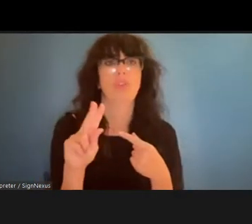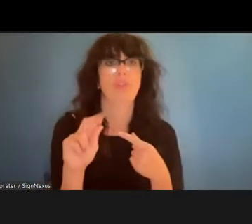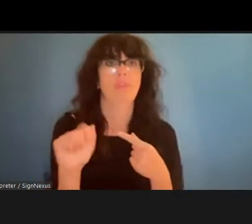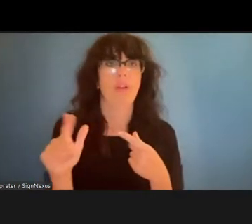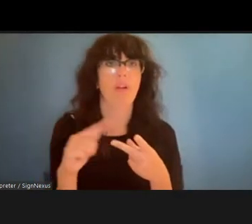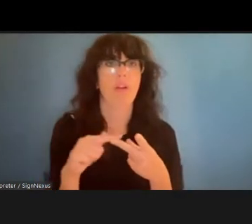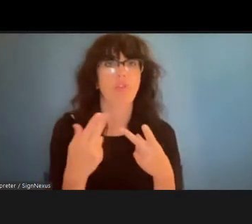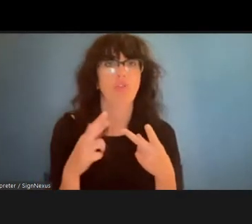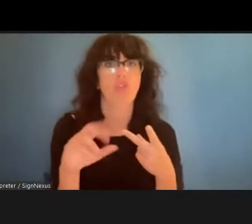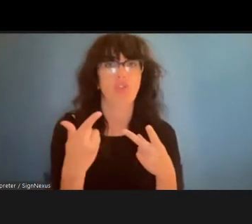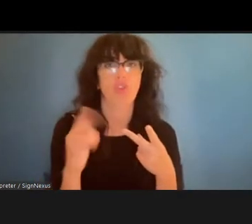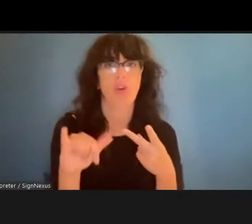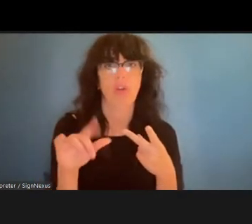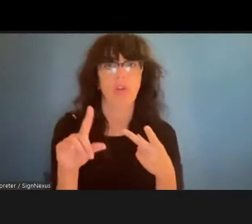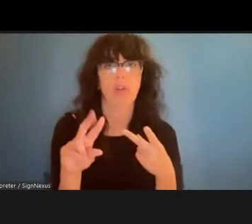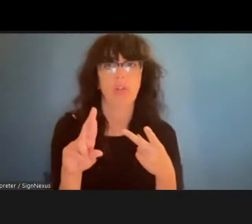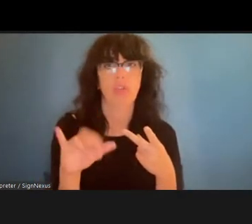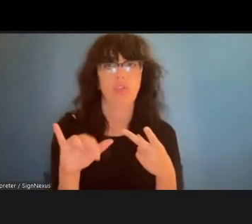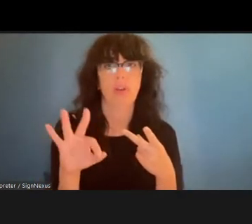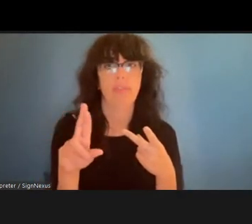gregory dreyfus